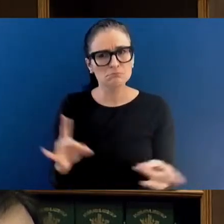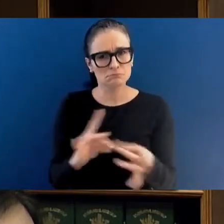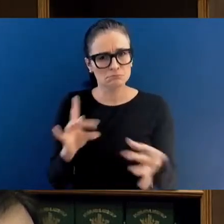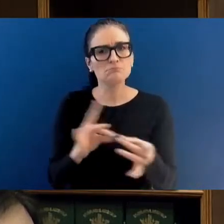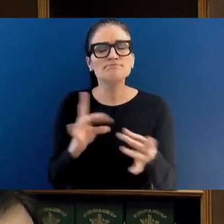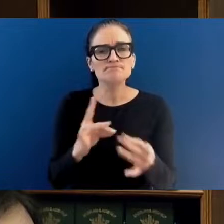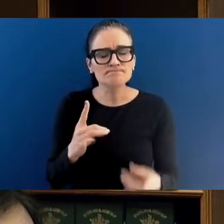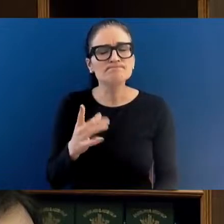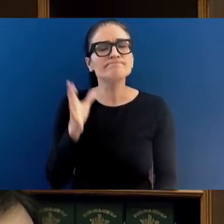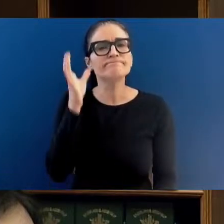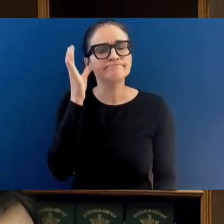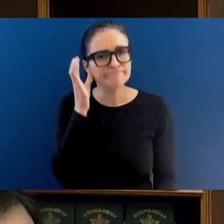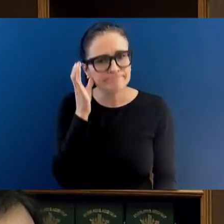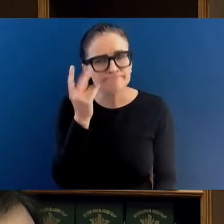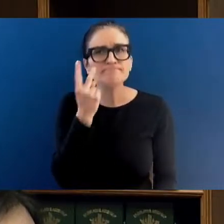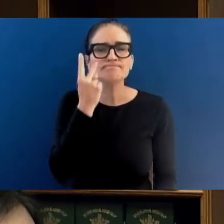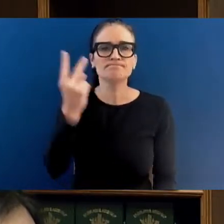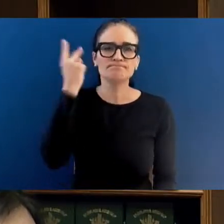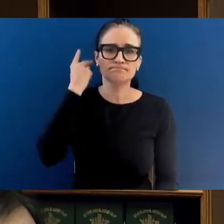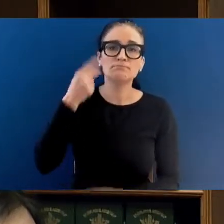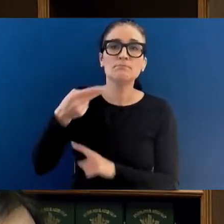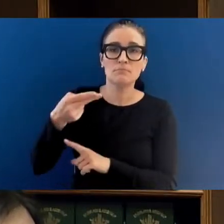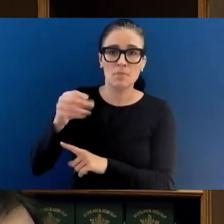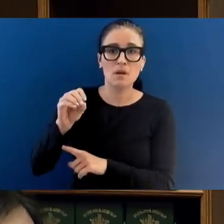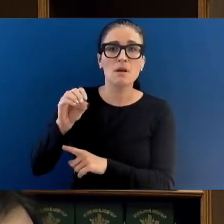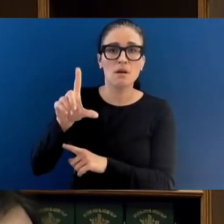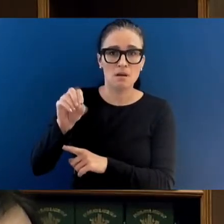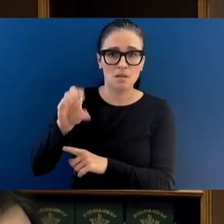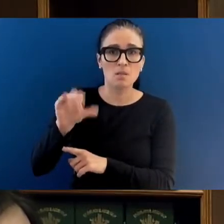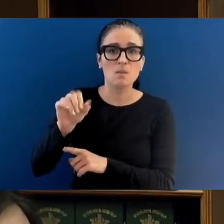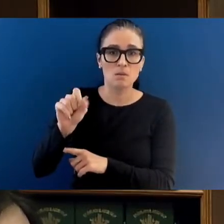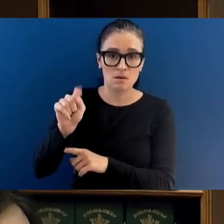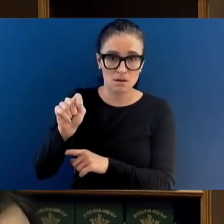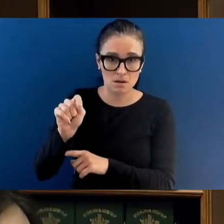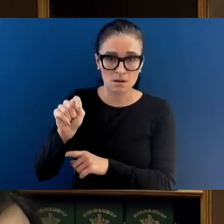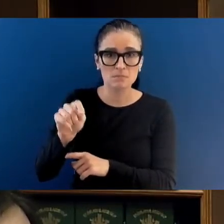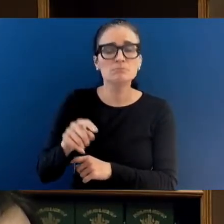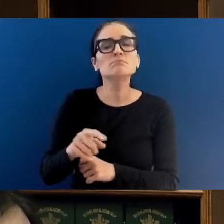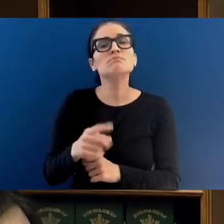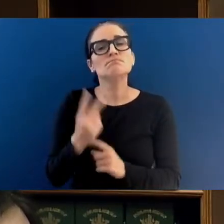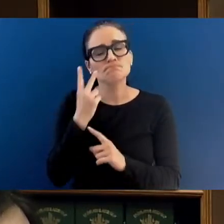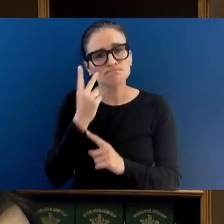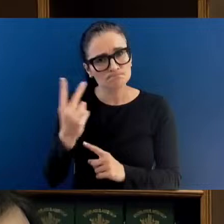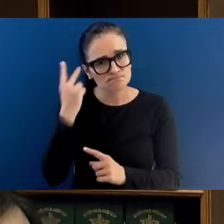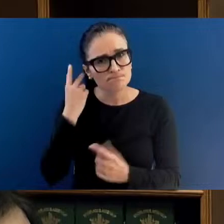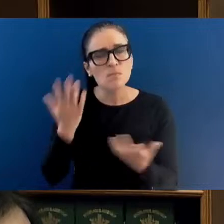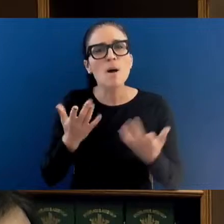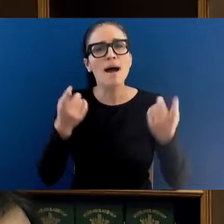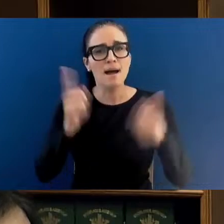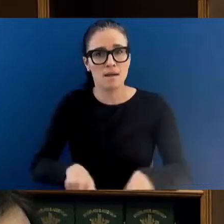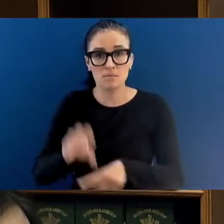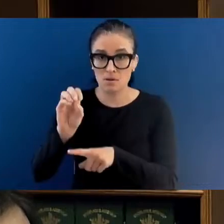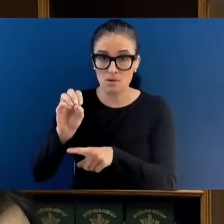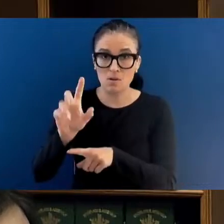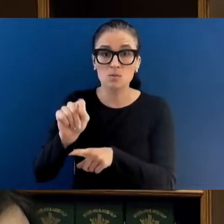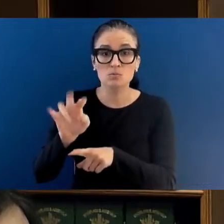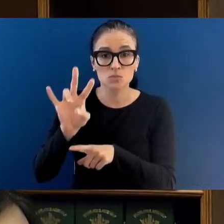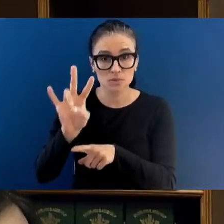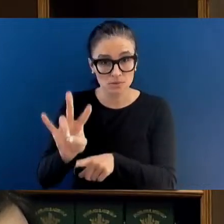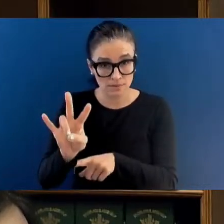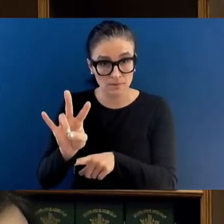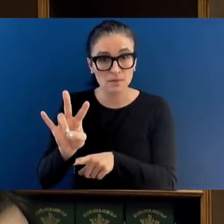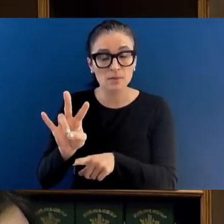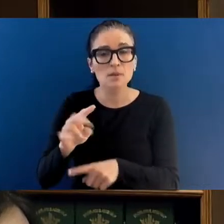about Never Again and how we need to continue to raise our voices and not be silent in the light